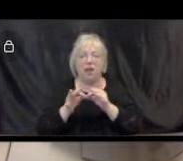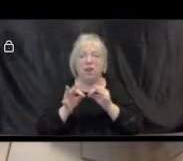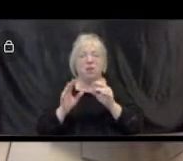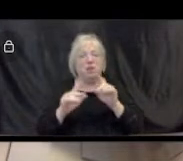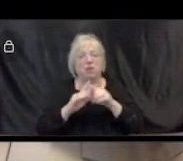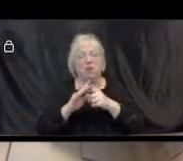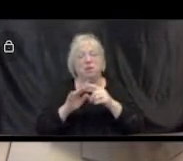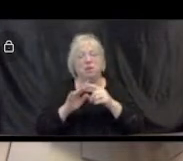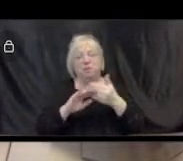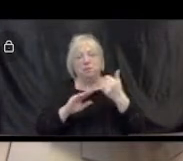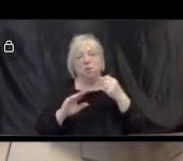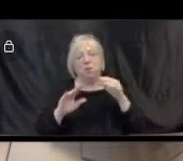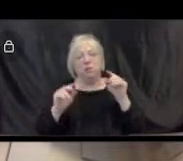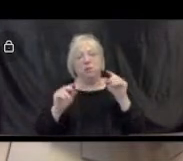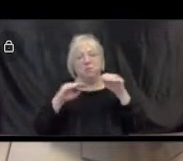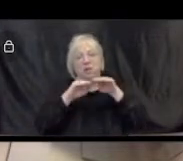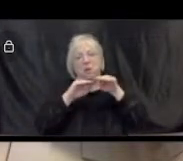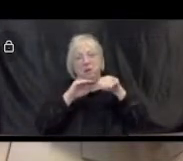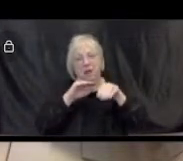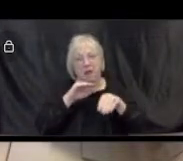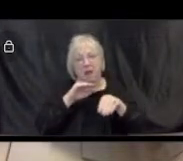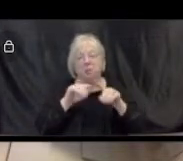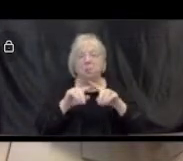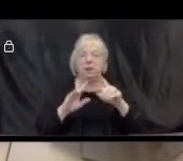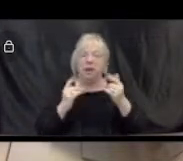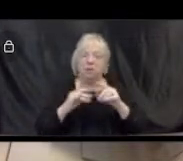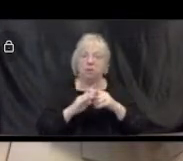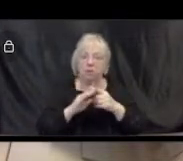now. With this car lot being